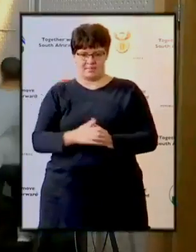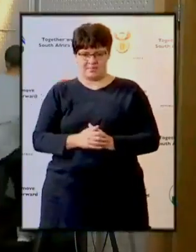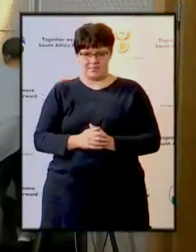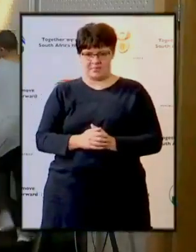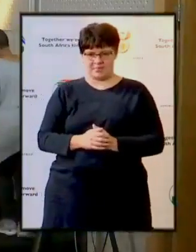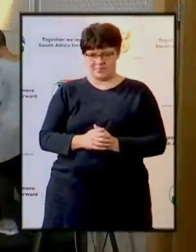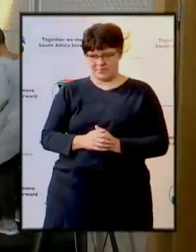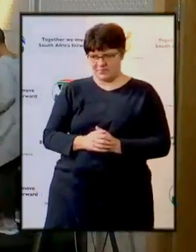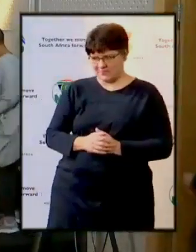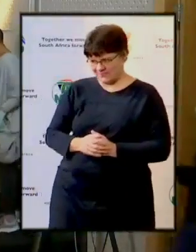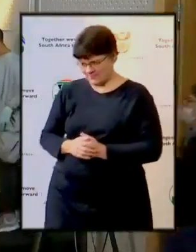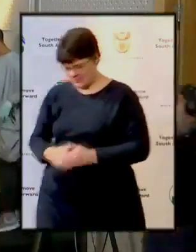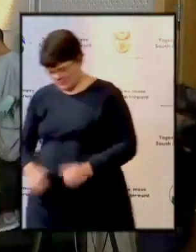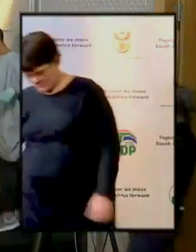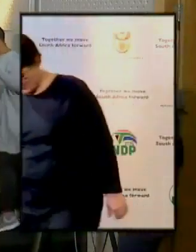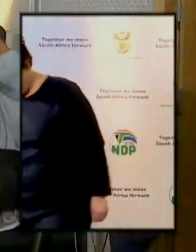Only one.